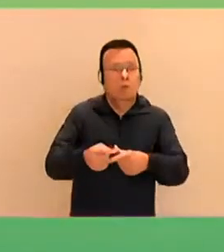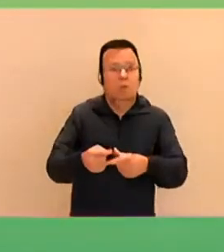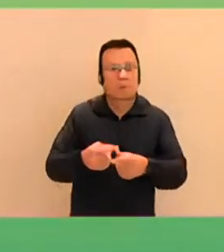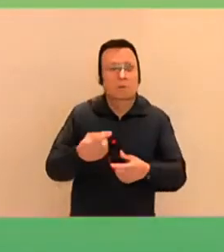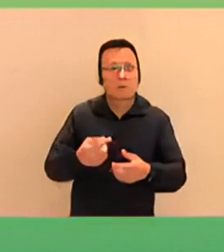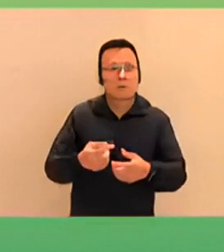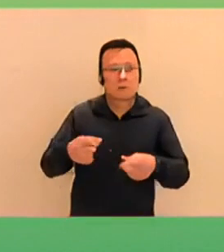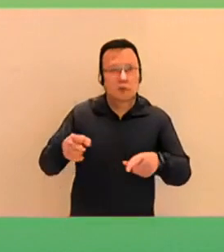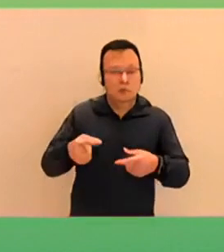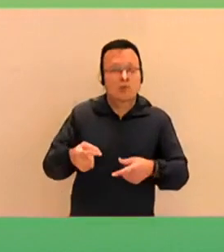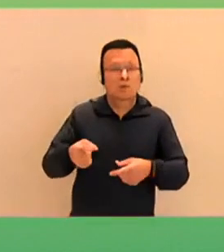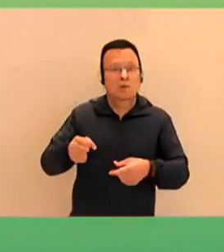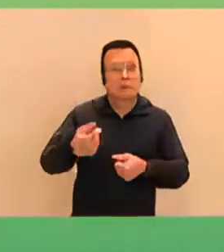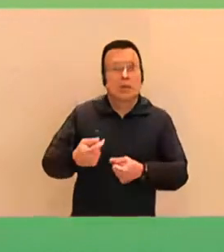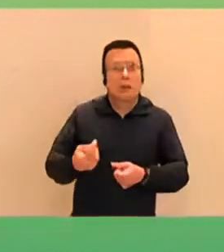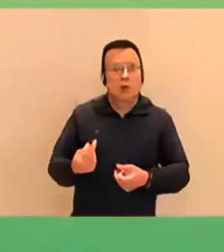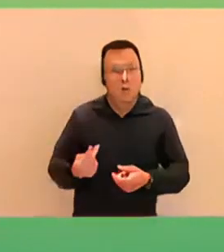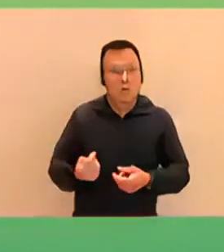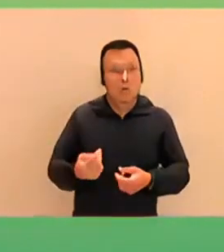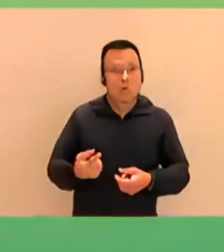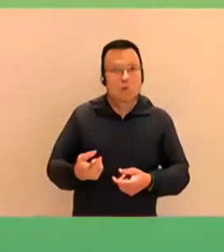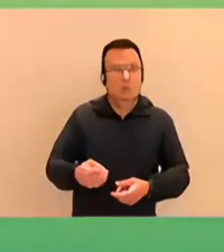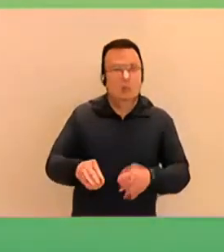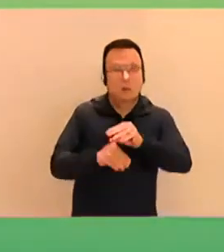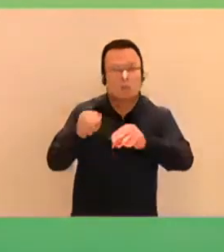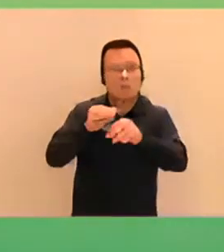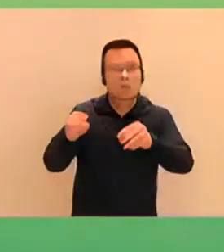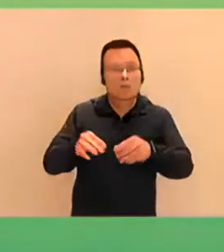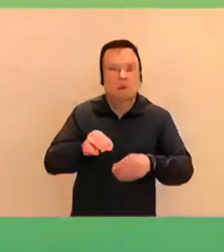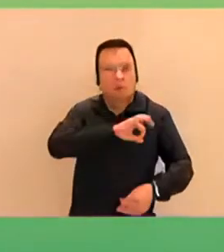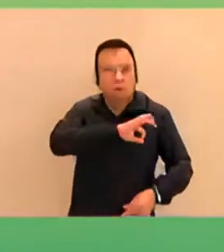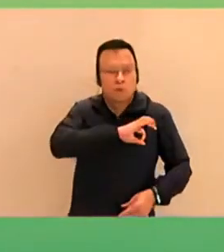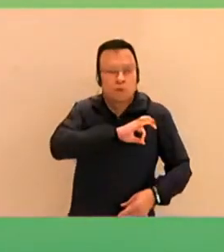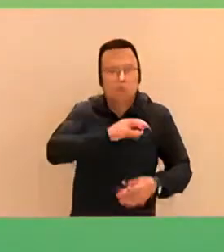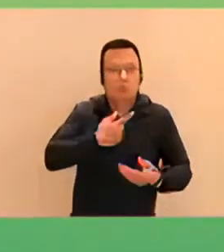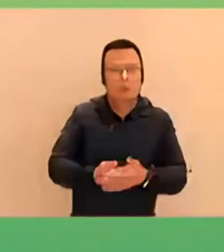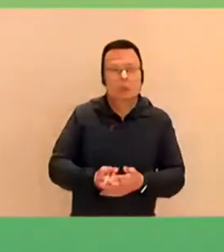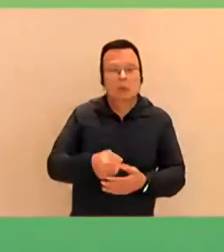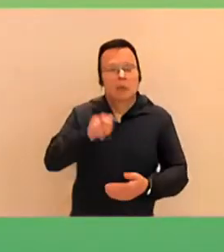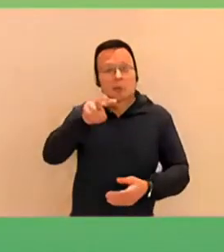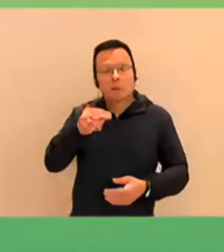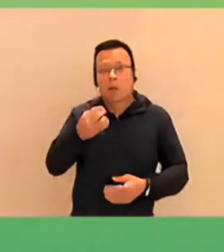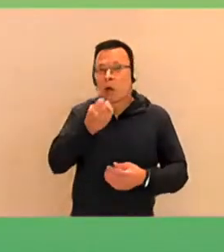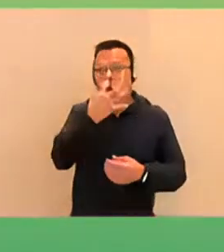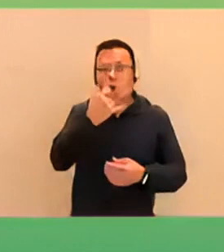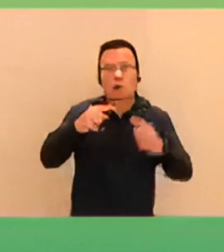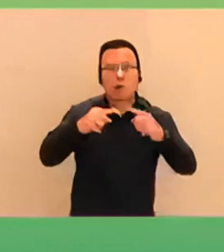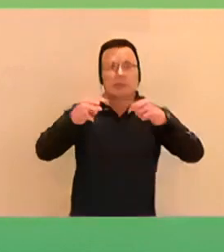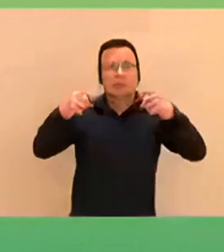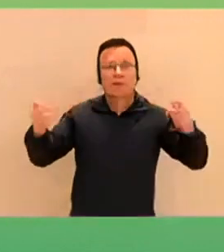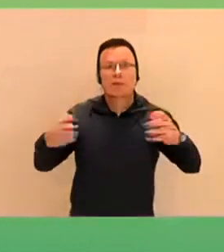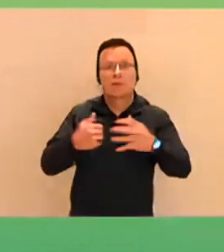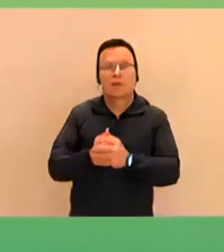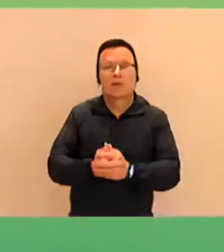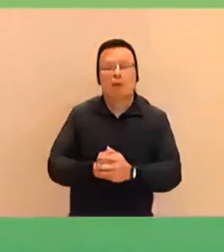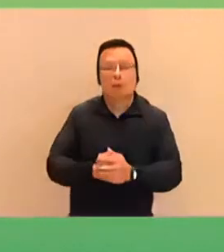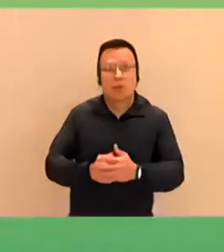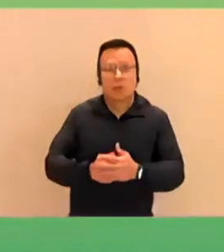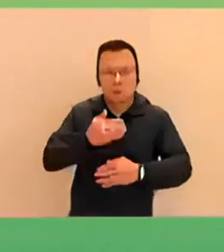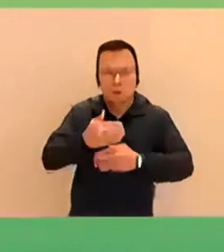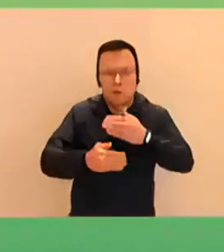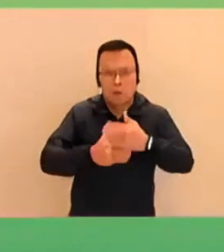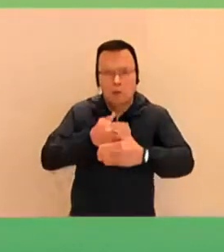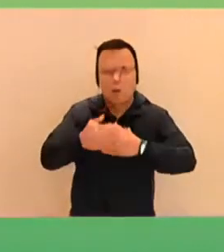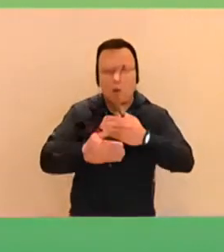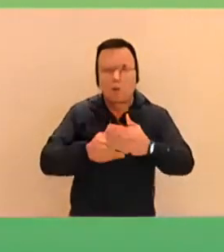100 times, and I saw the city become more active and amazing. So I think